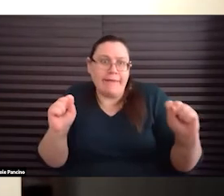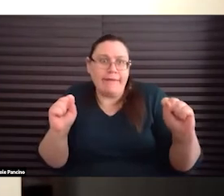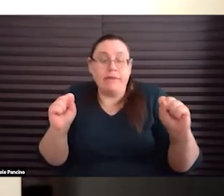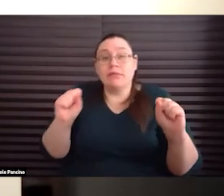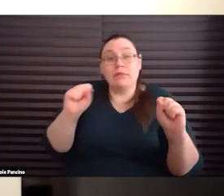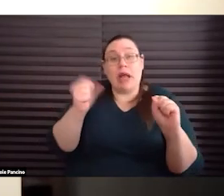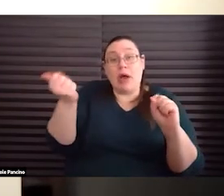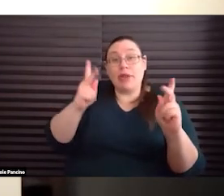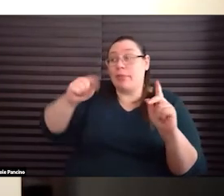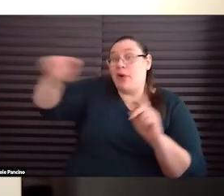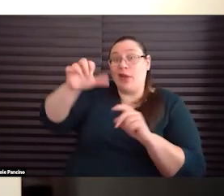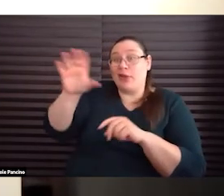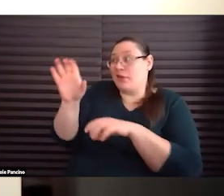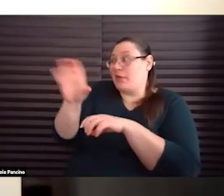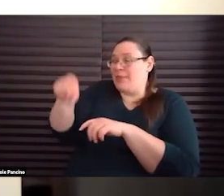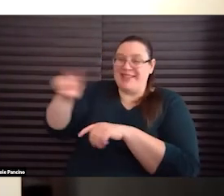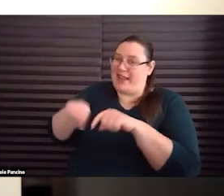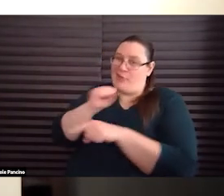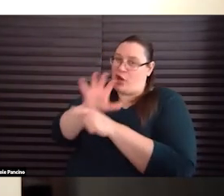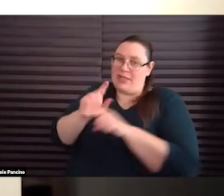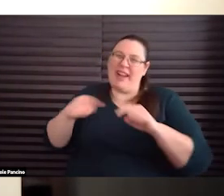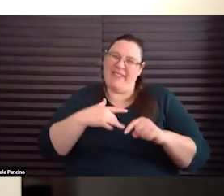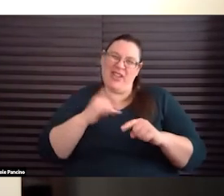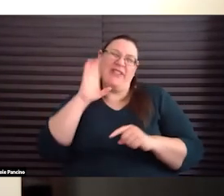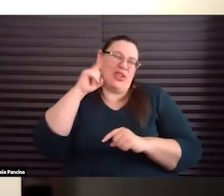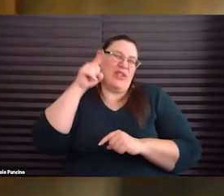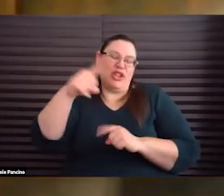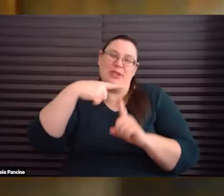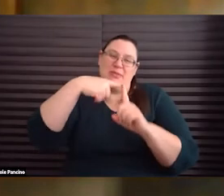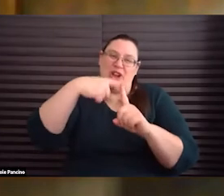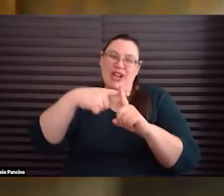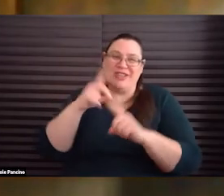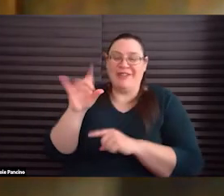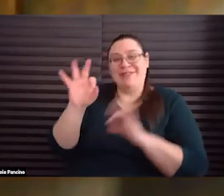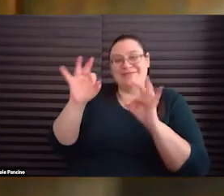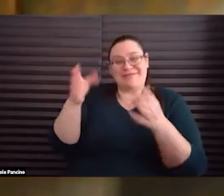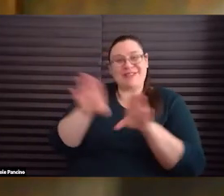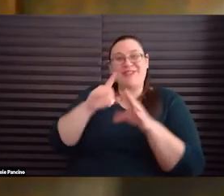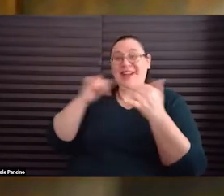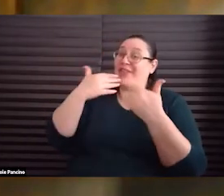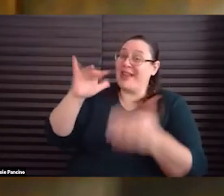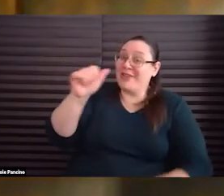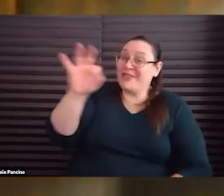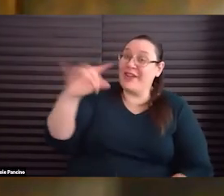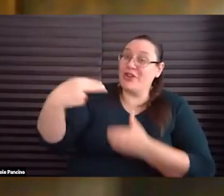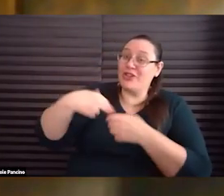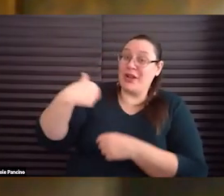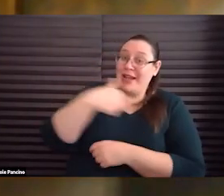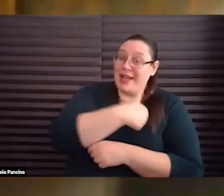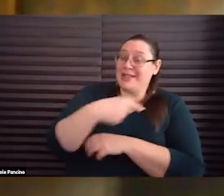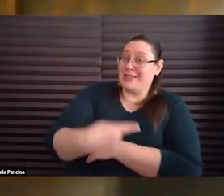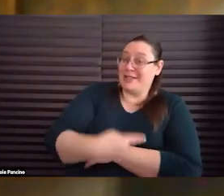people I talk to, but I think your future is pretty bright. We'll leave it at that for now. Jeff, thank you very much for joining us